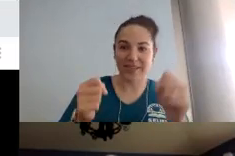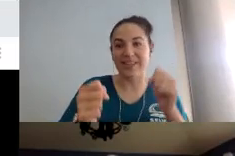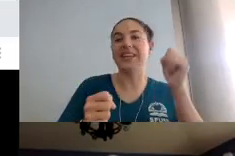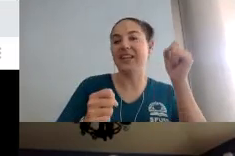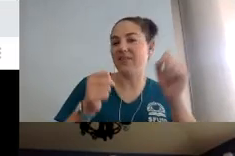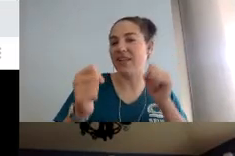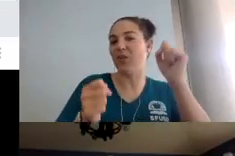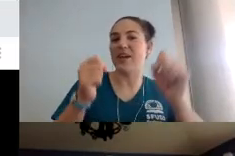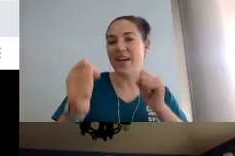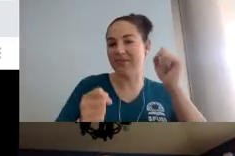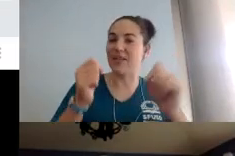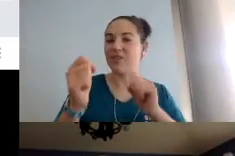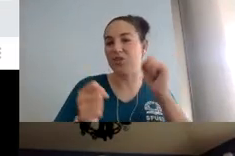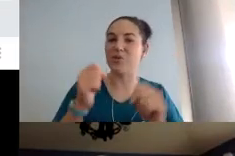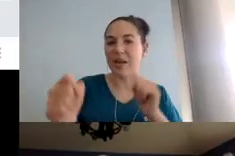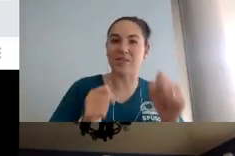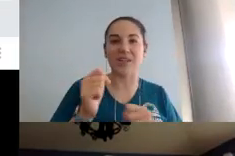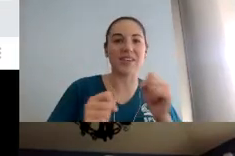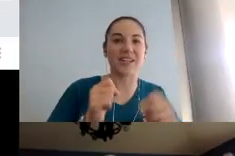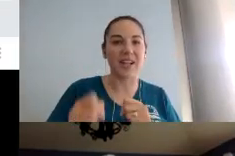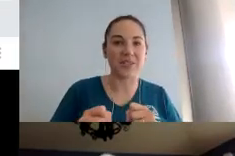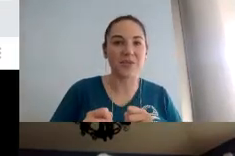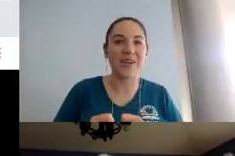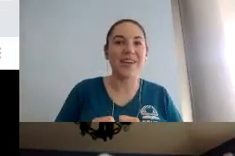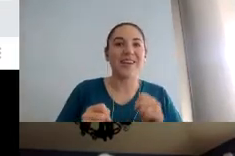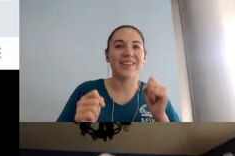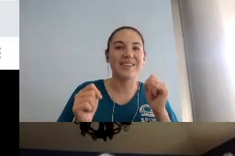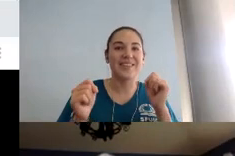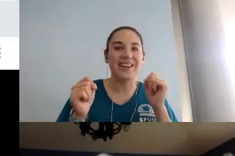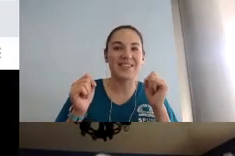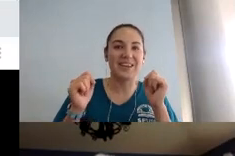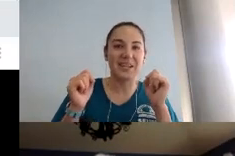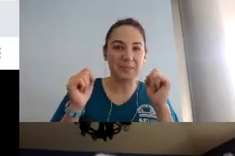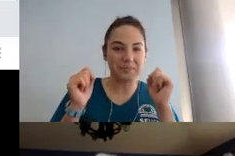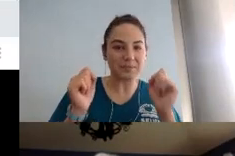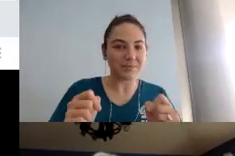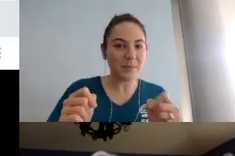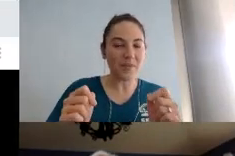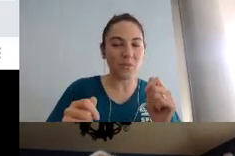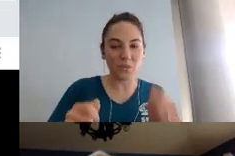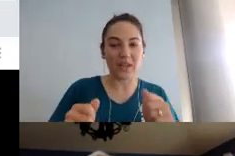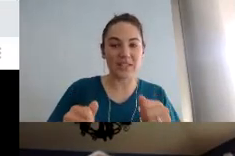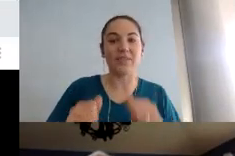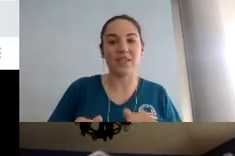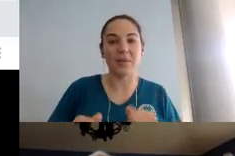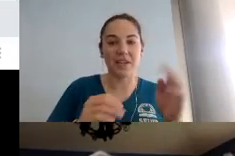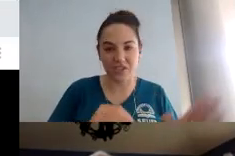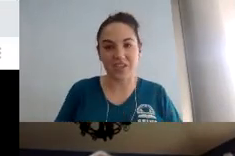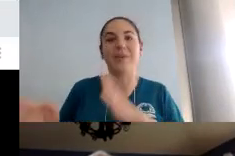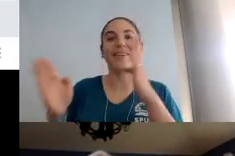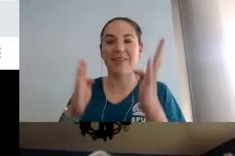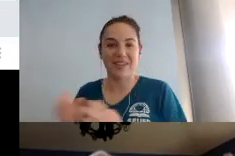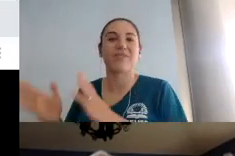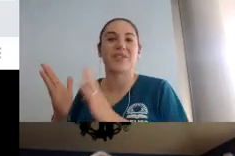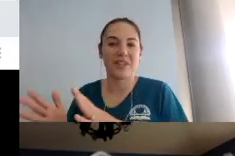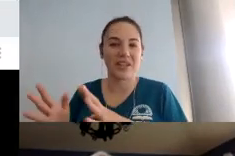like again, like that level, like 1.5, level 2 type of stuff in Classroom is that that stuff is coming. It's just